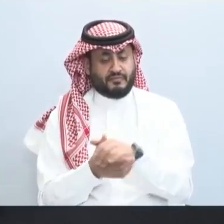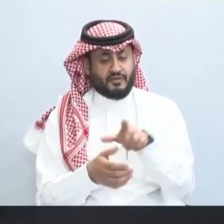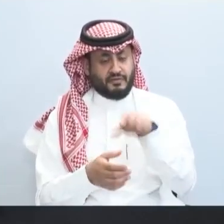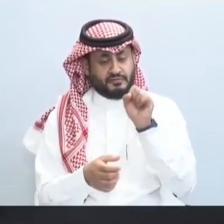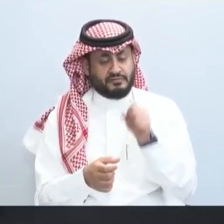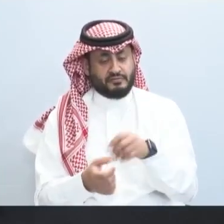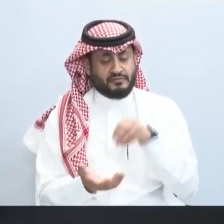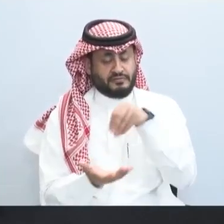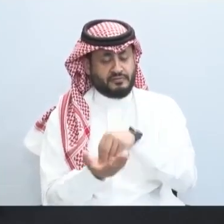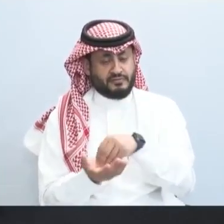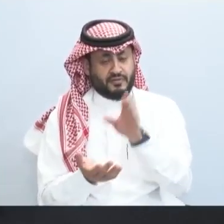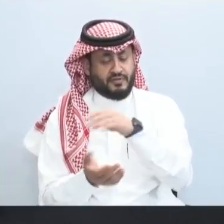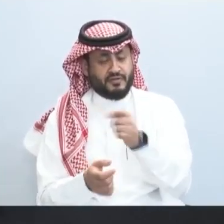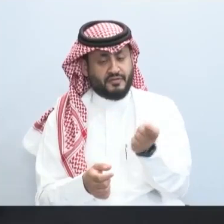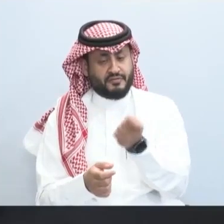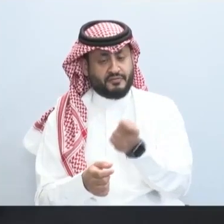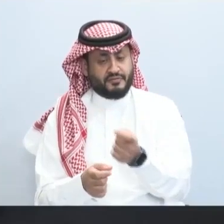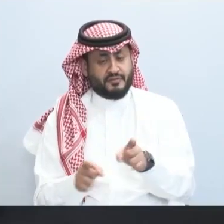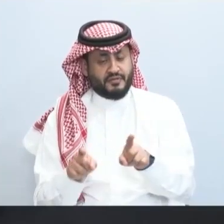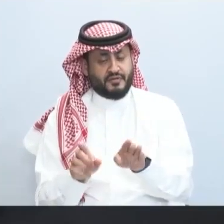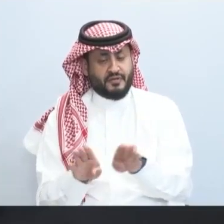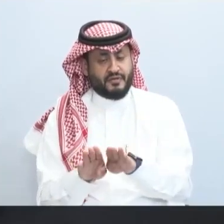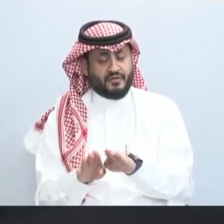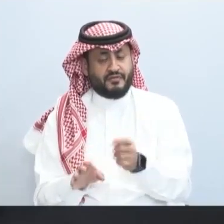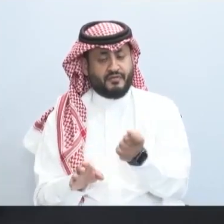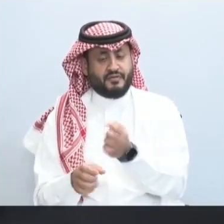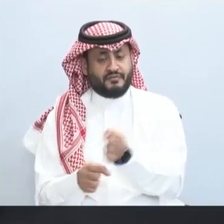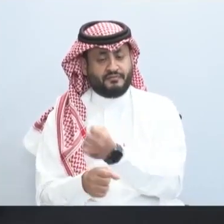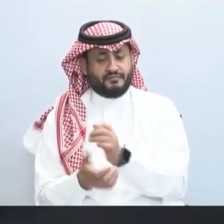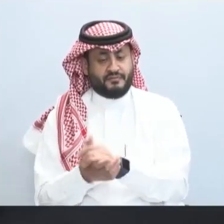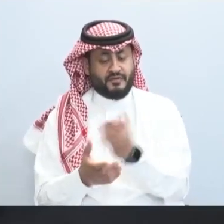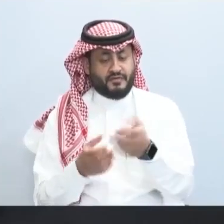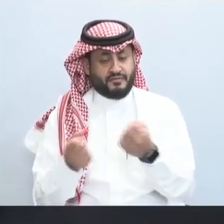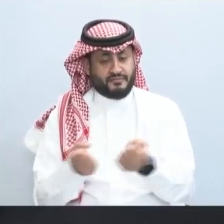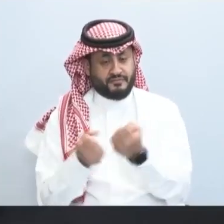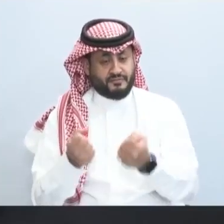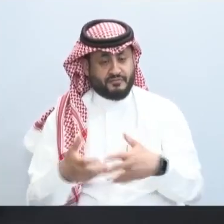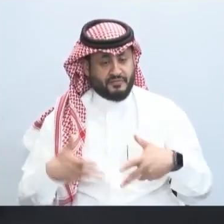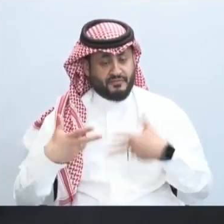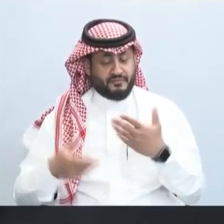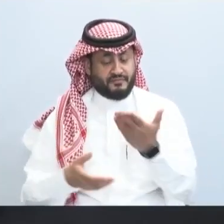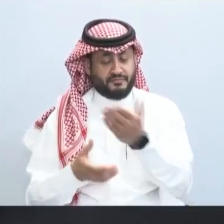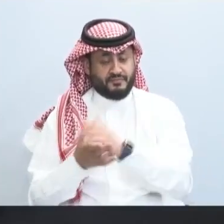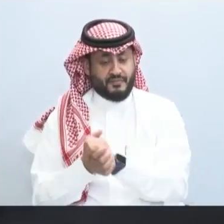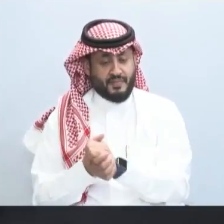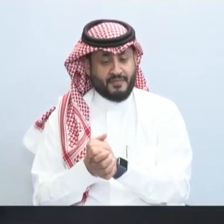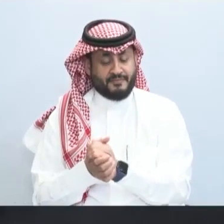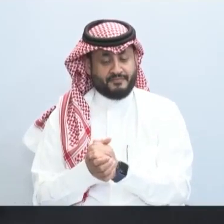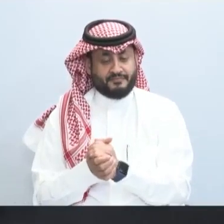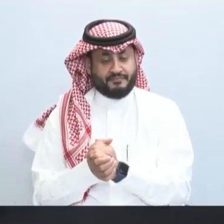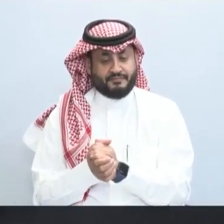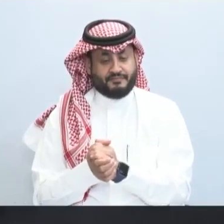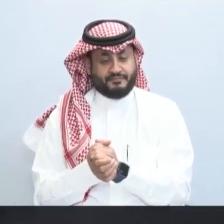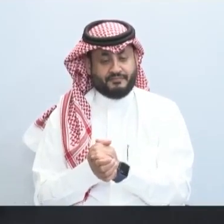choose a place and write next to it an activity. So this is how you can play this game to make it